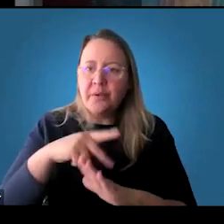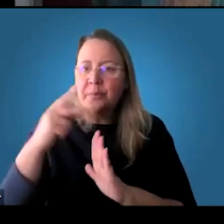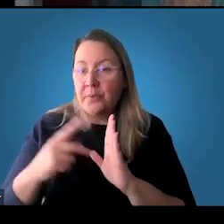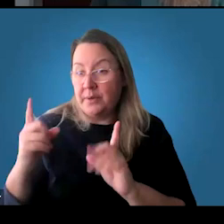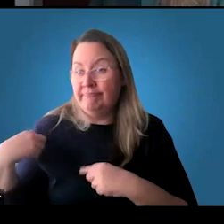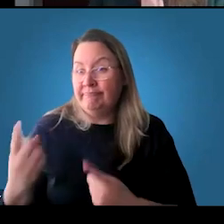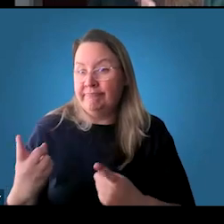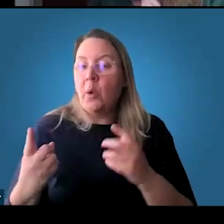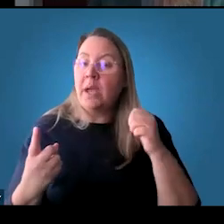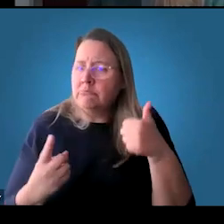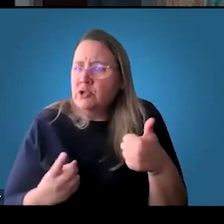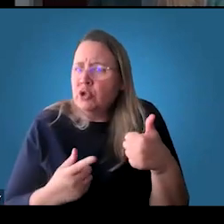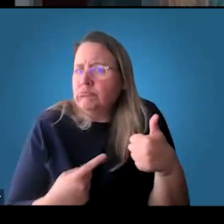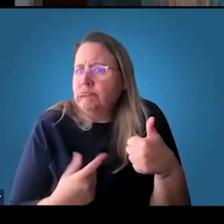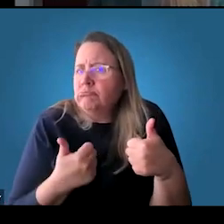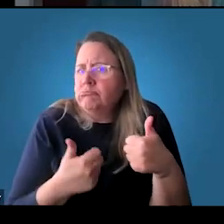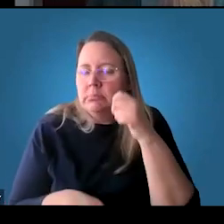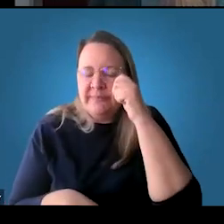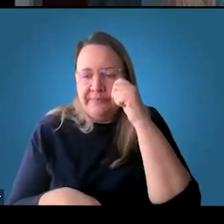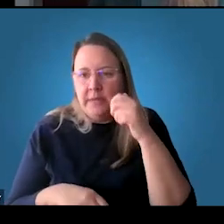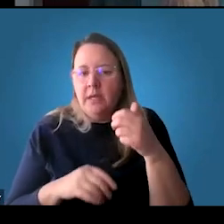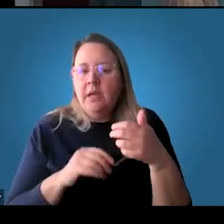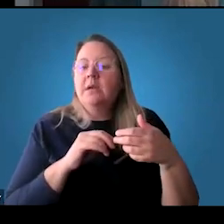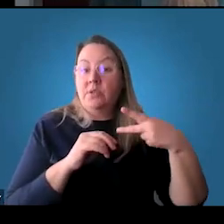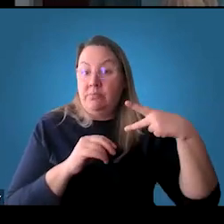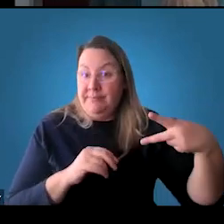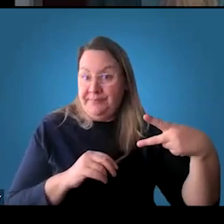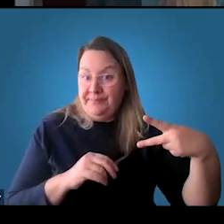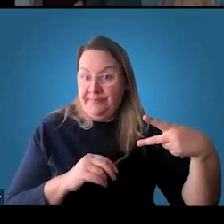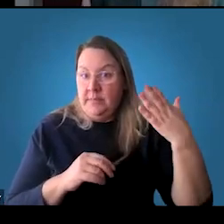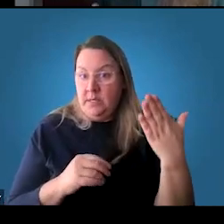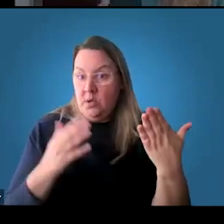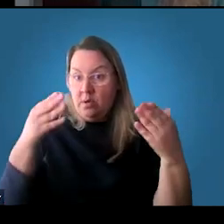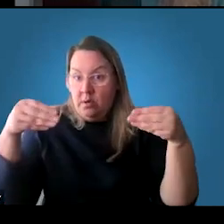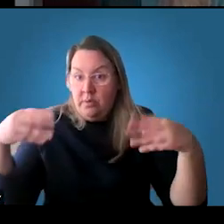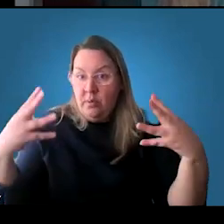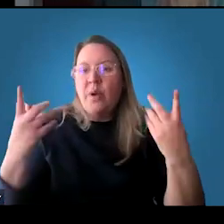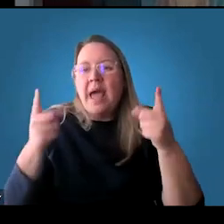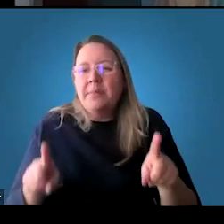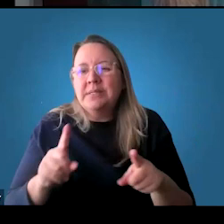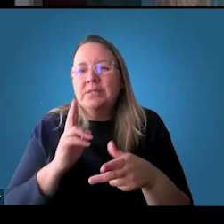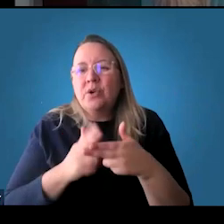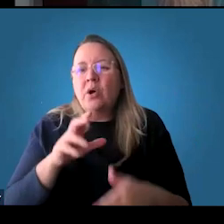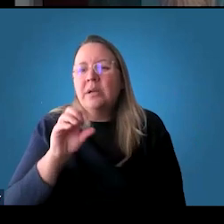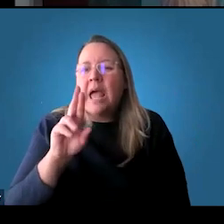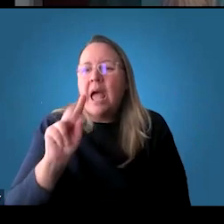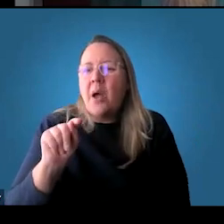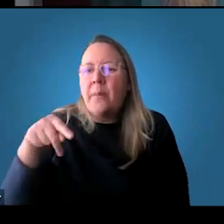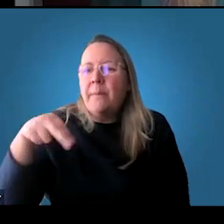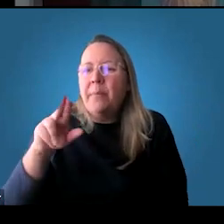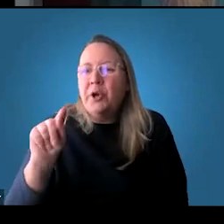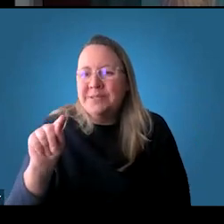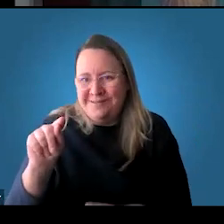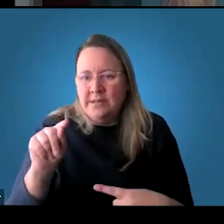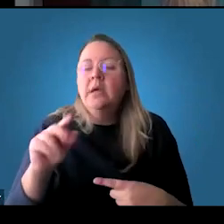programs. Awesome. Alongside those descriptions of what happened, what we would call outputs, they're also